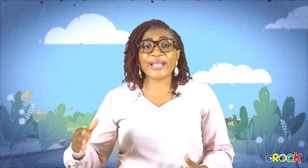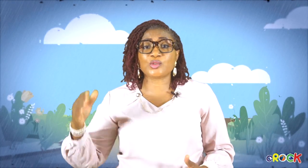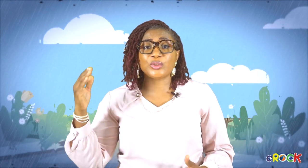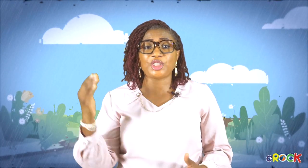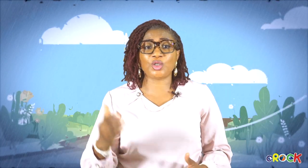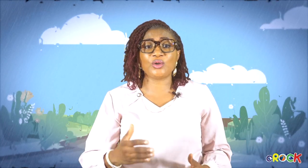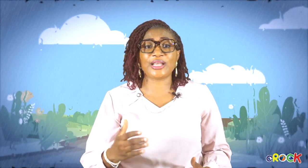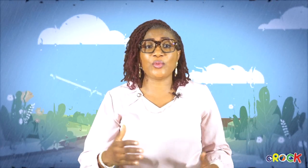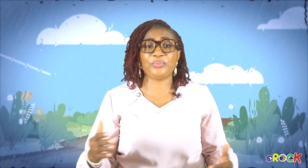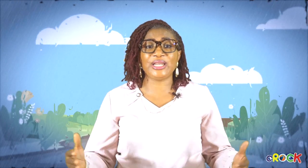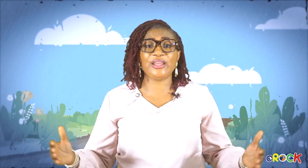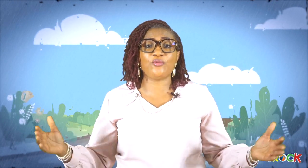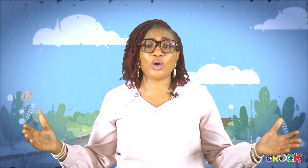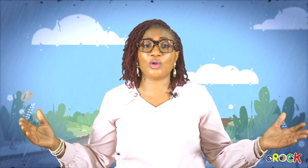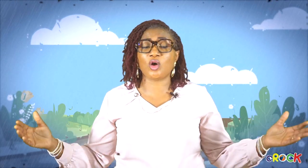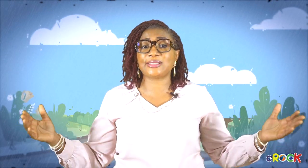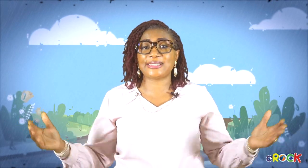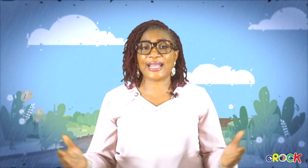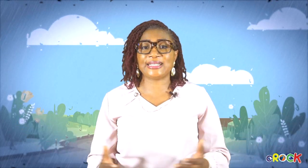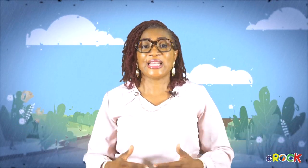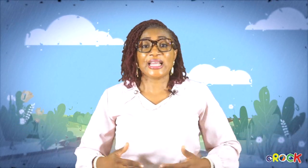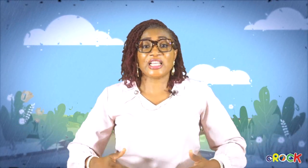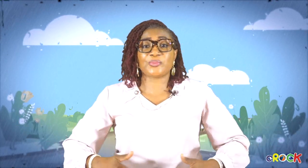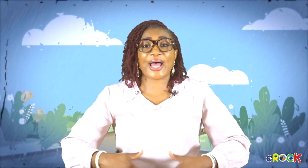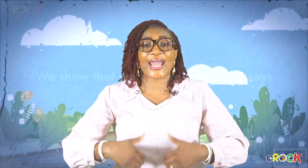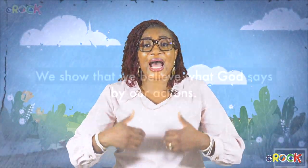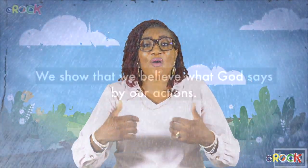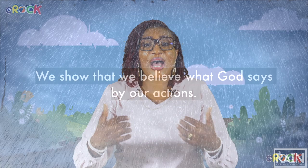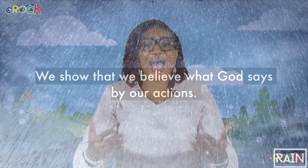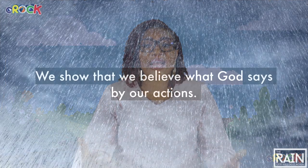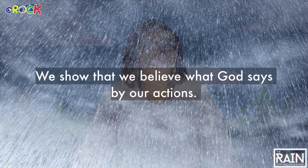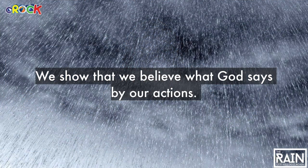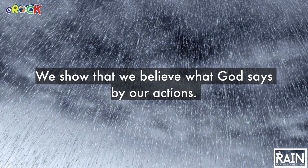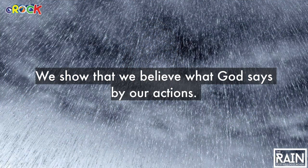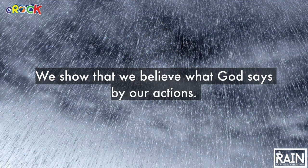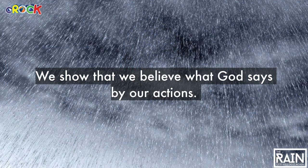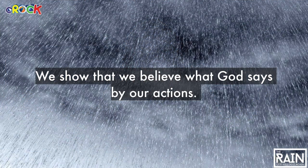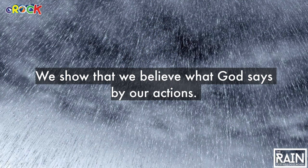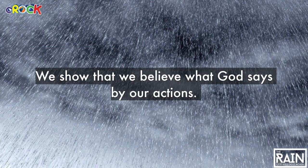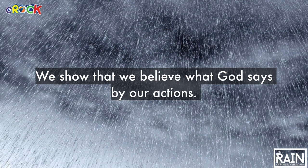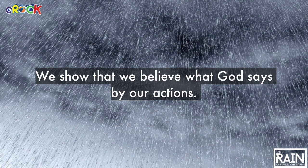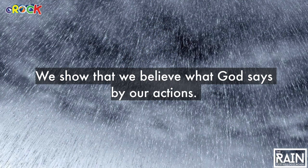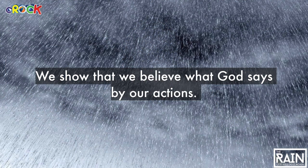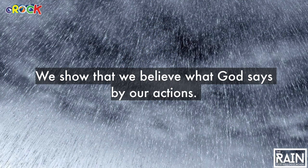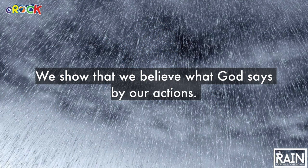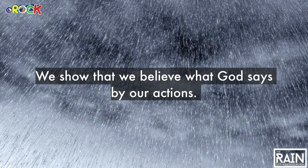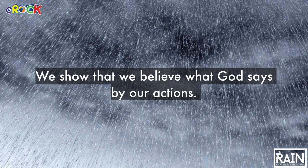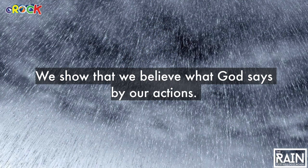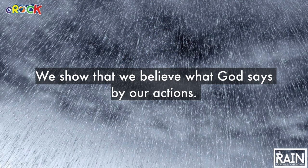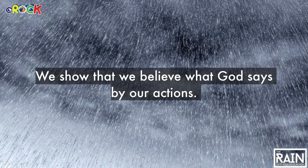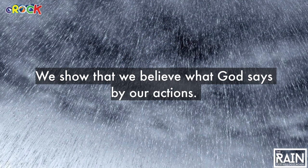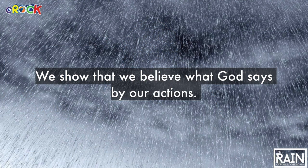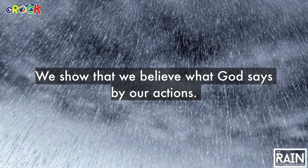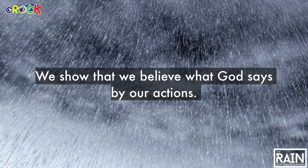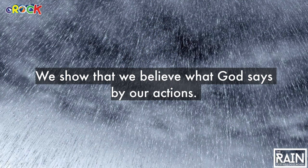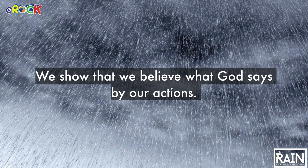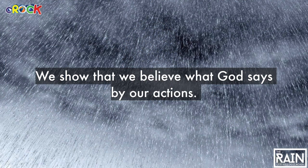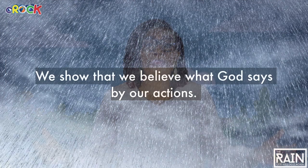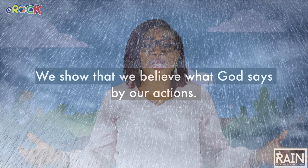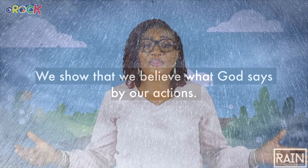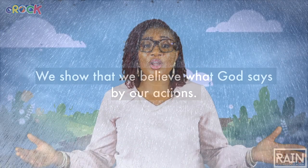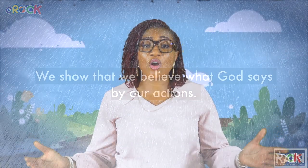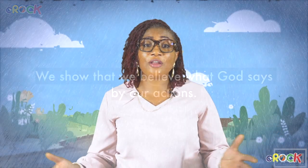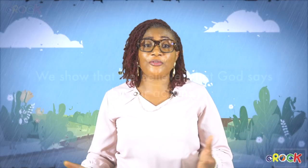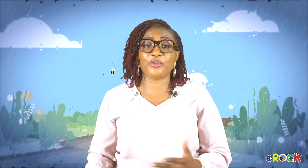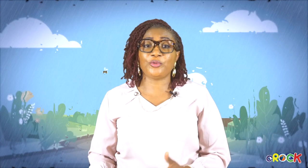of the ways we show that we believe what God says is by our actions. The story is told of people who